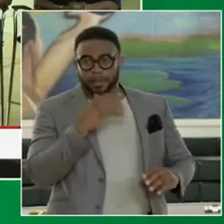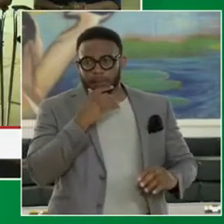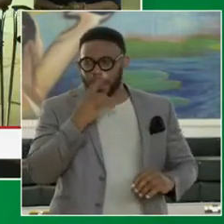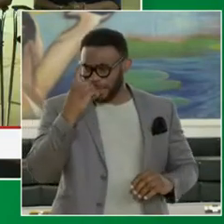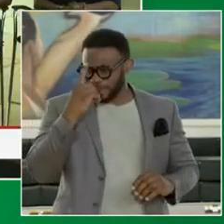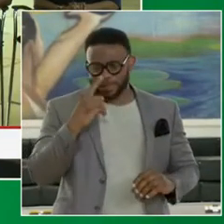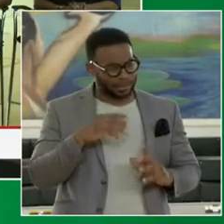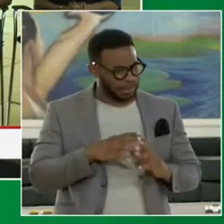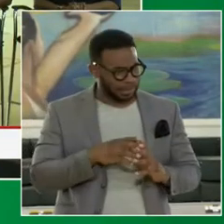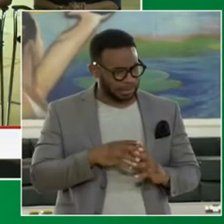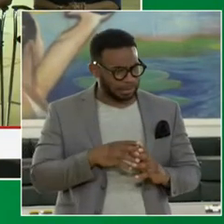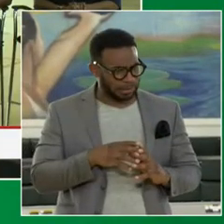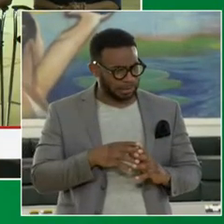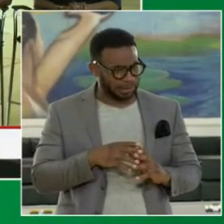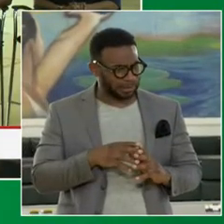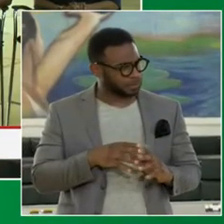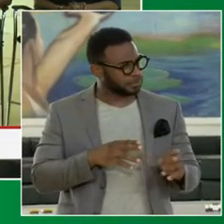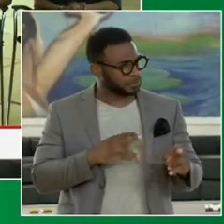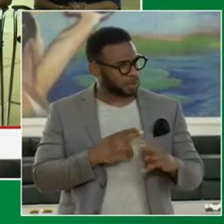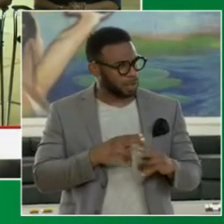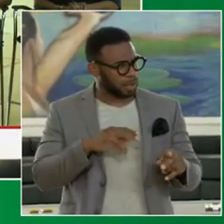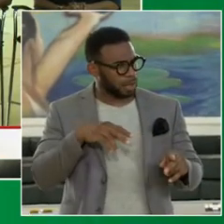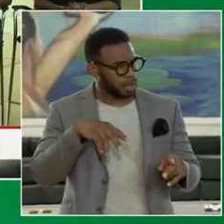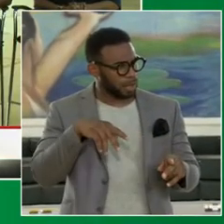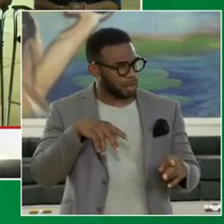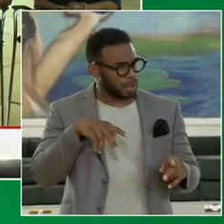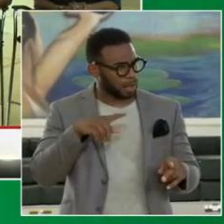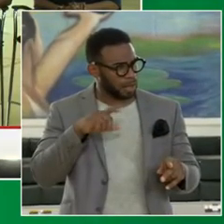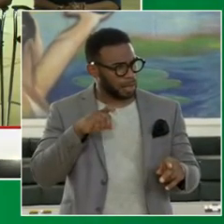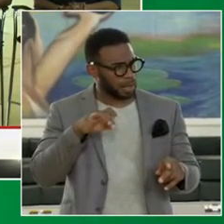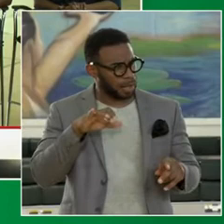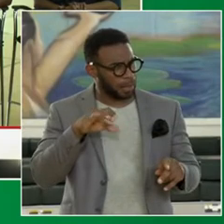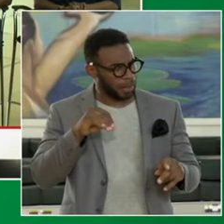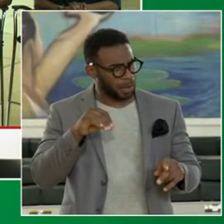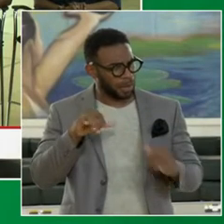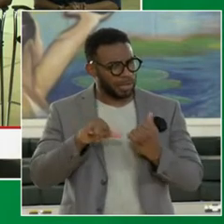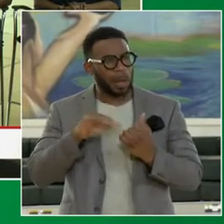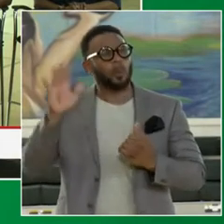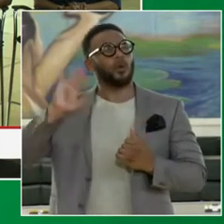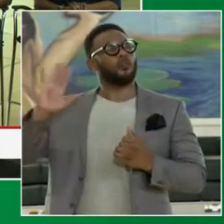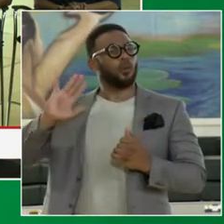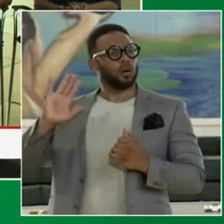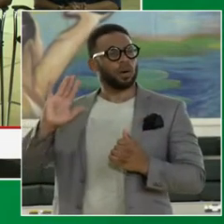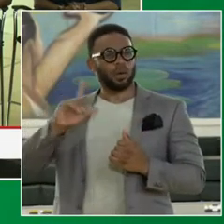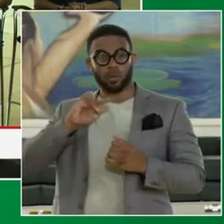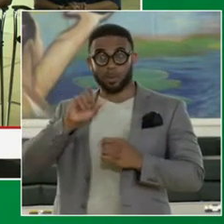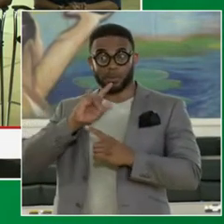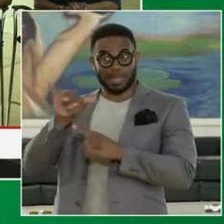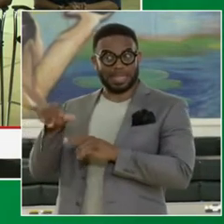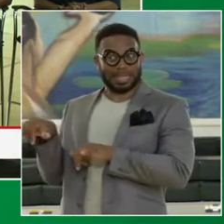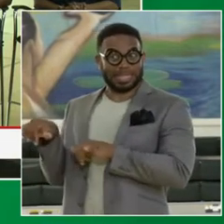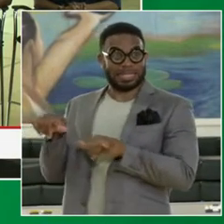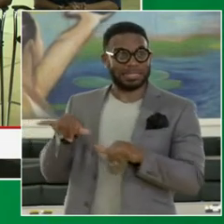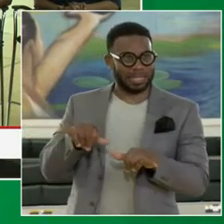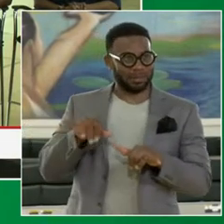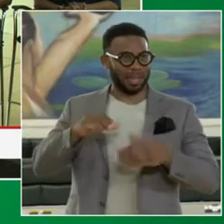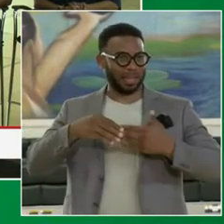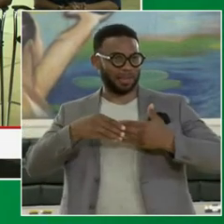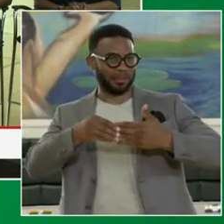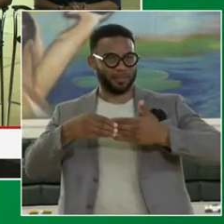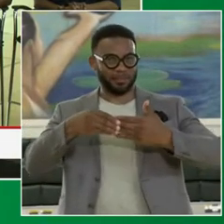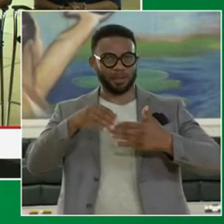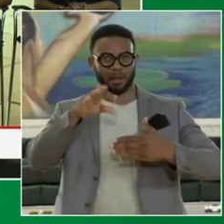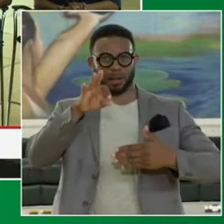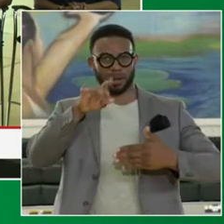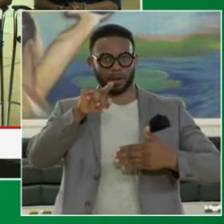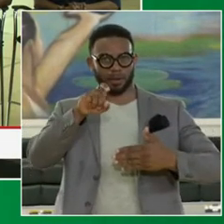was called yesterday flexible spending, flexible assistance, and it really is supposed to be that flexible, right? Because if somebody